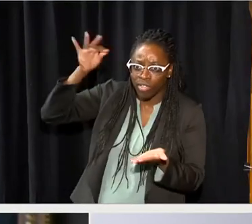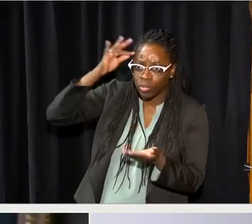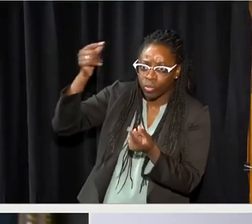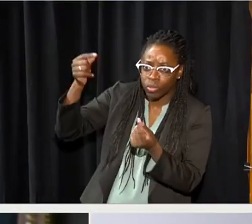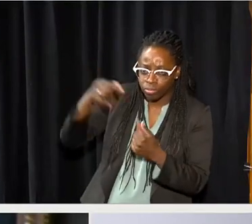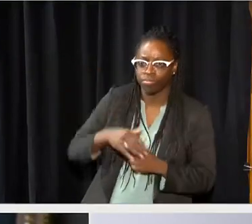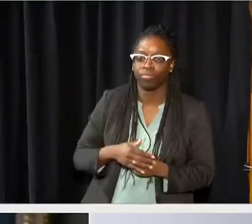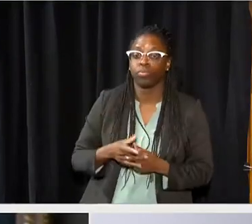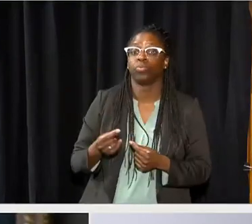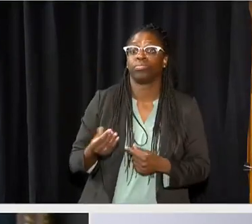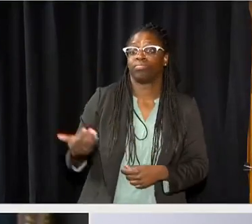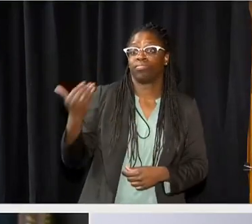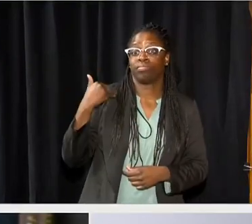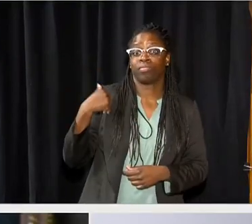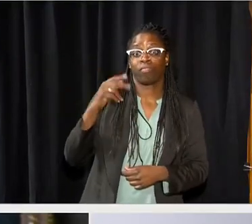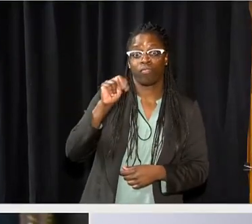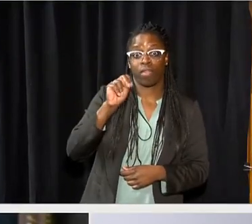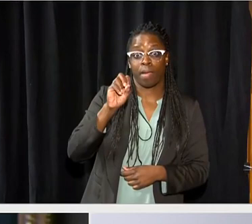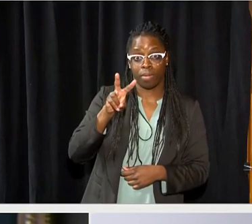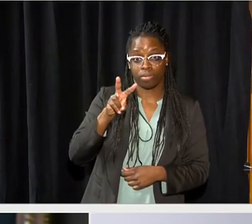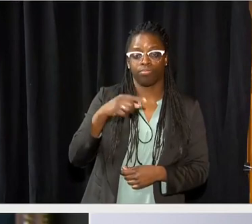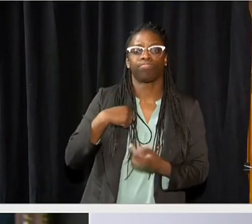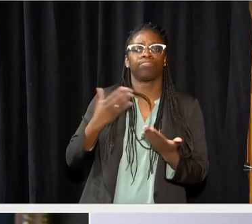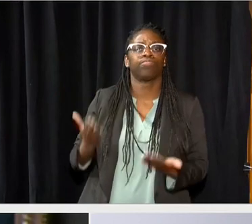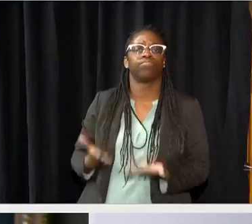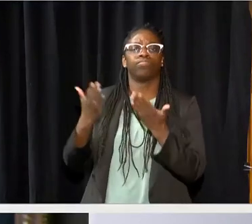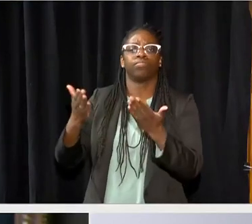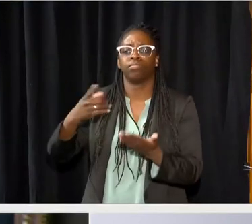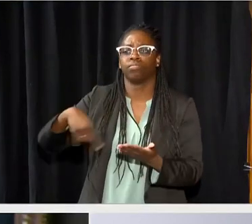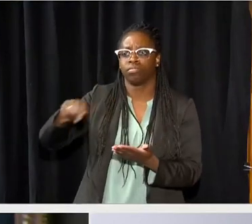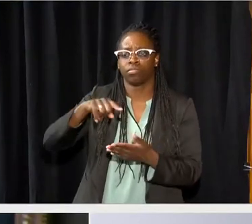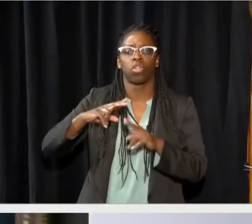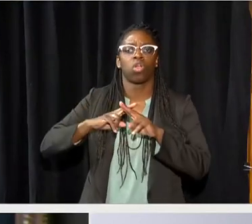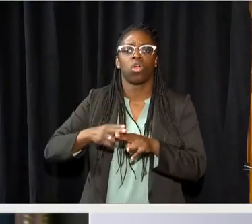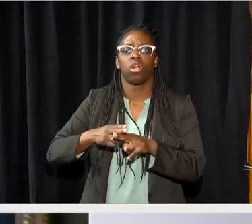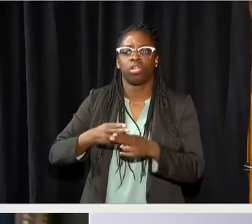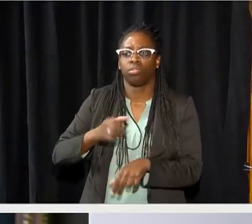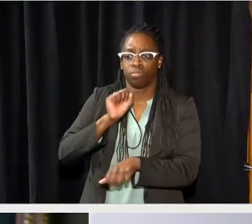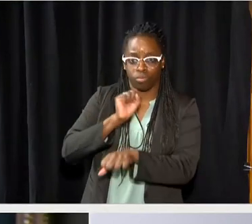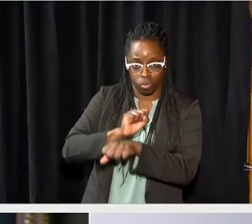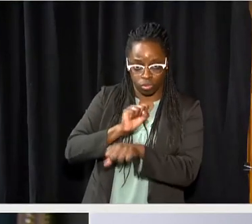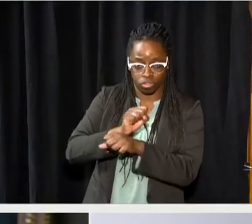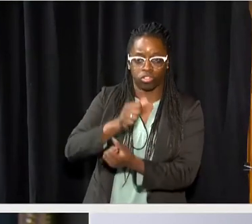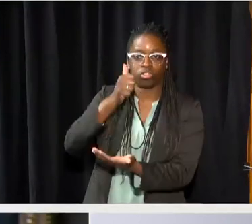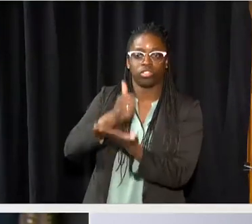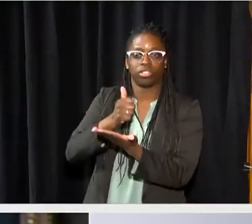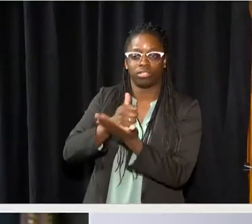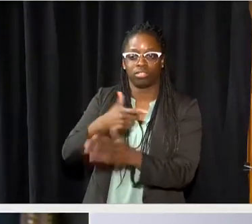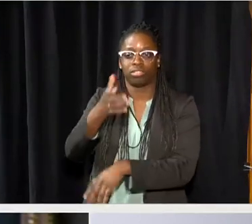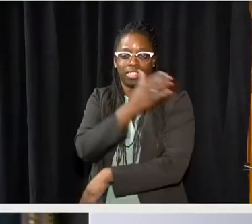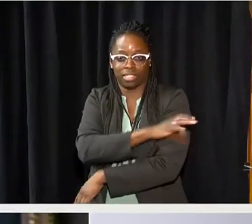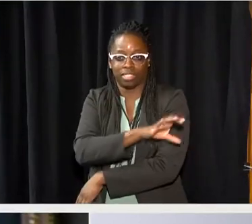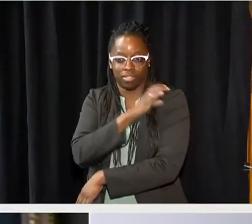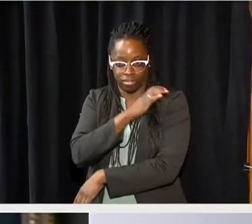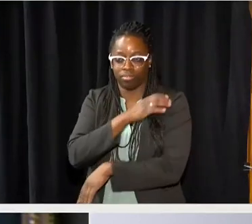clinic. And now, thanks to that, 3,000 of our new arrivals have work permits.